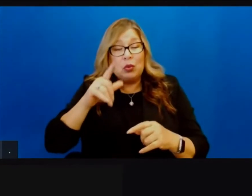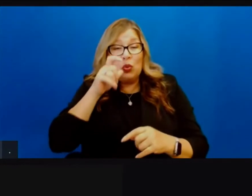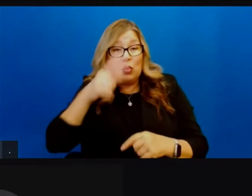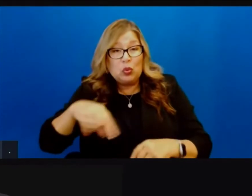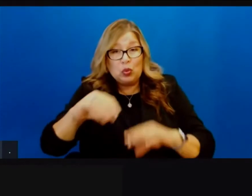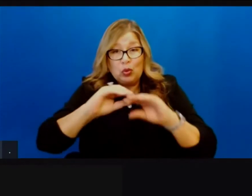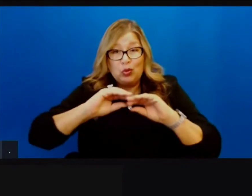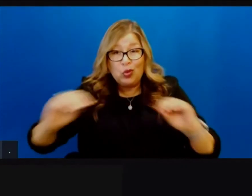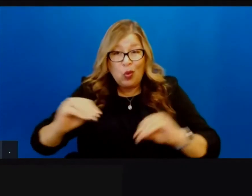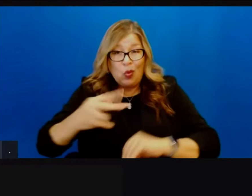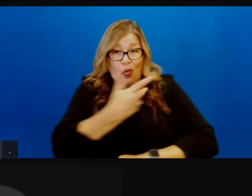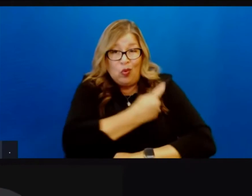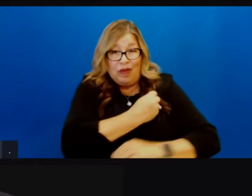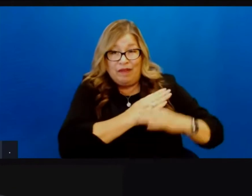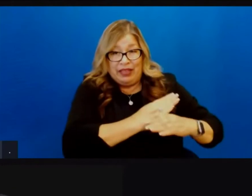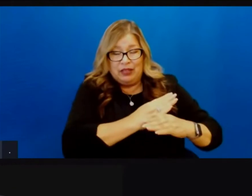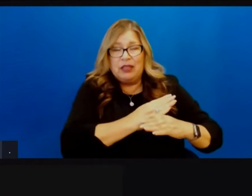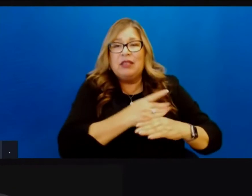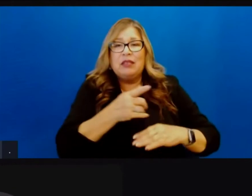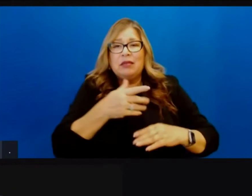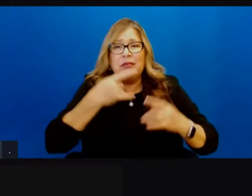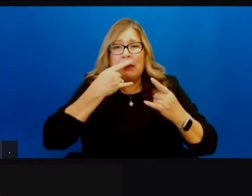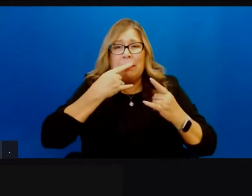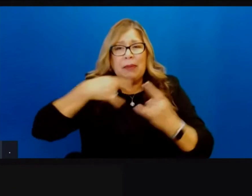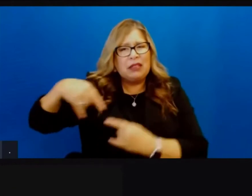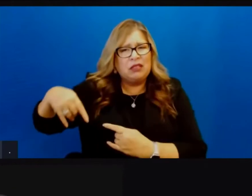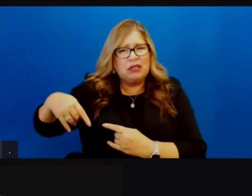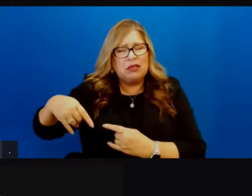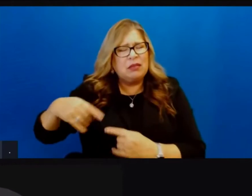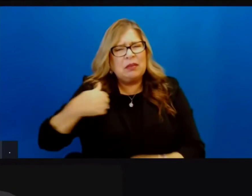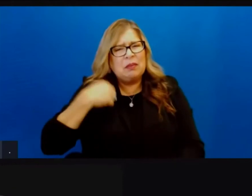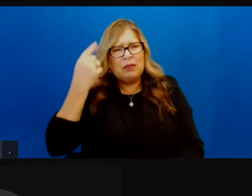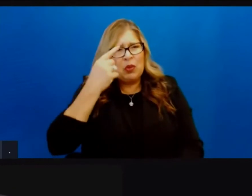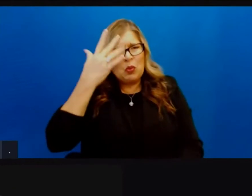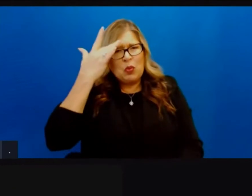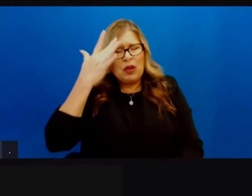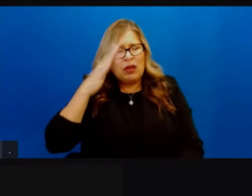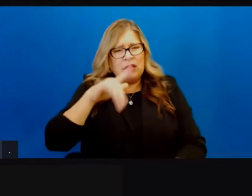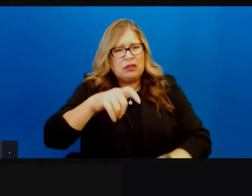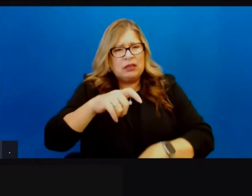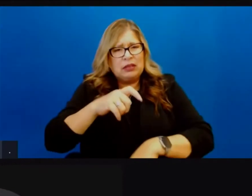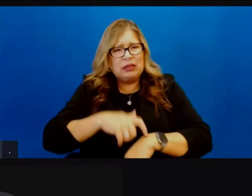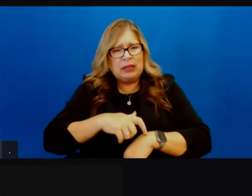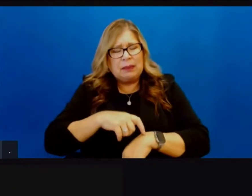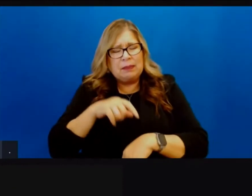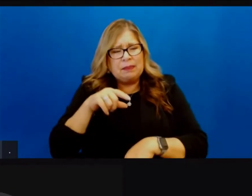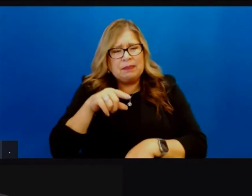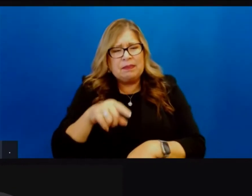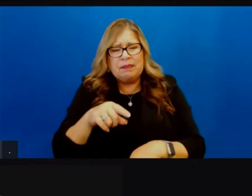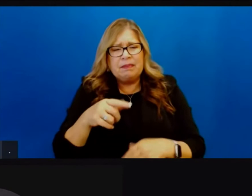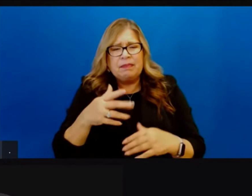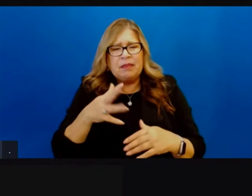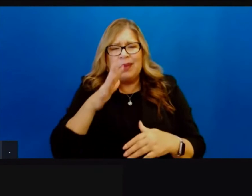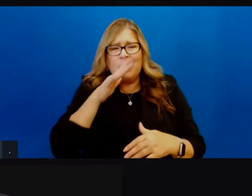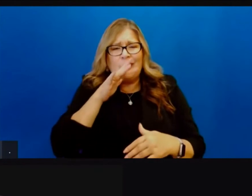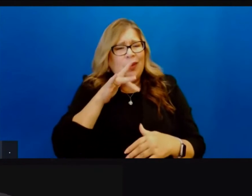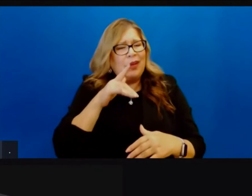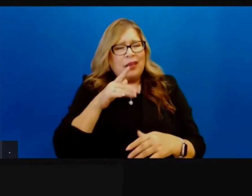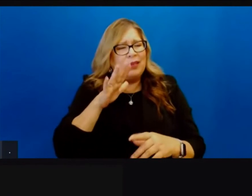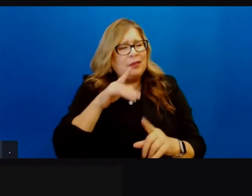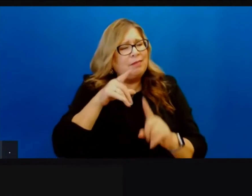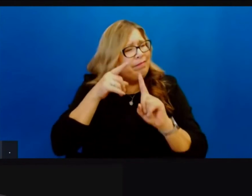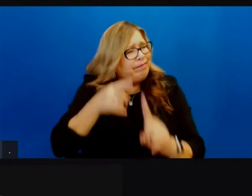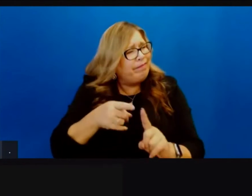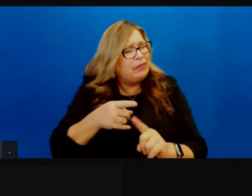public. Why did you not link the timing of that to, say, a certain vaccination rate?